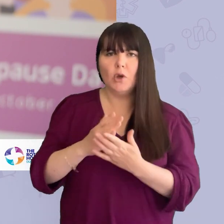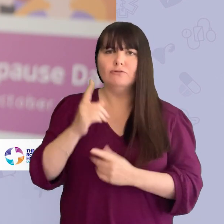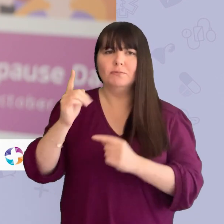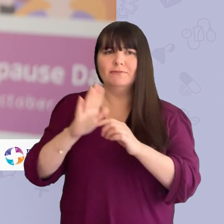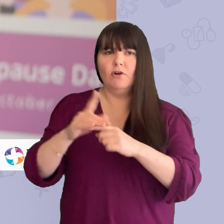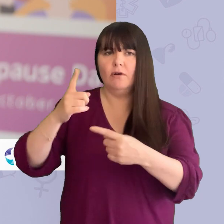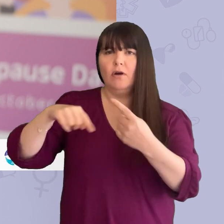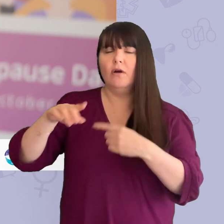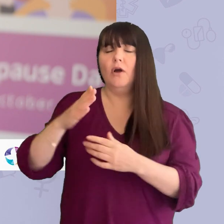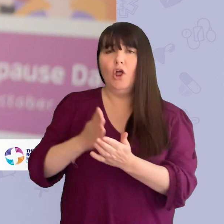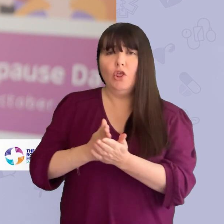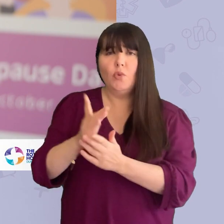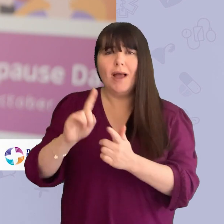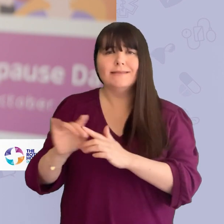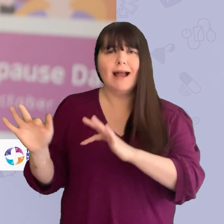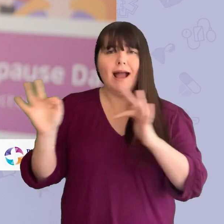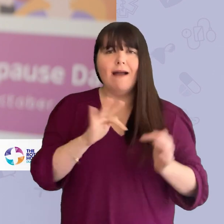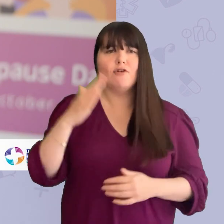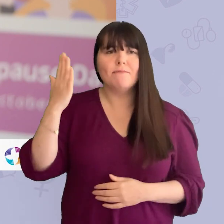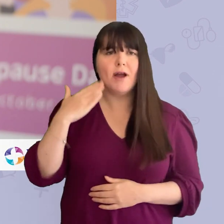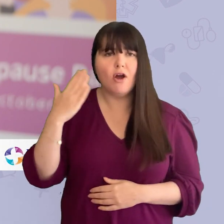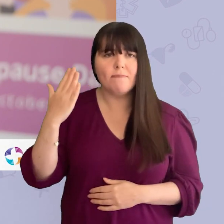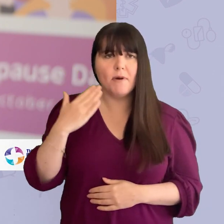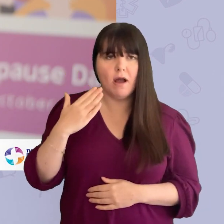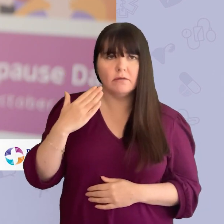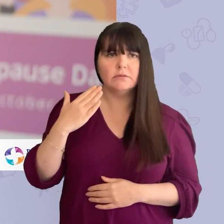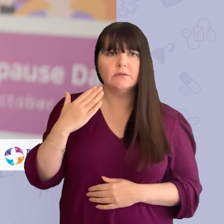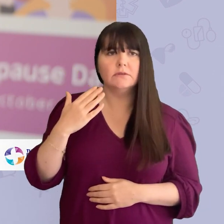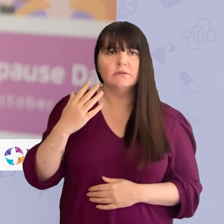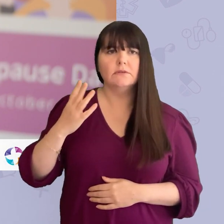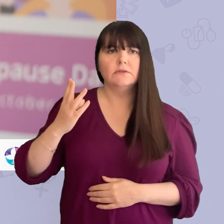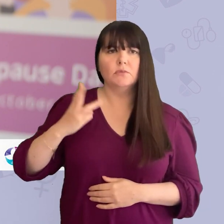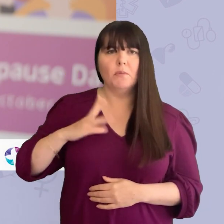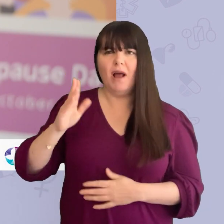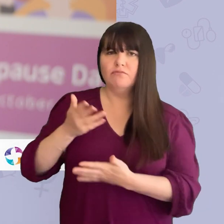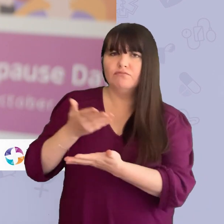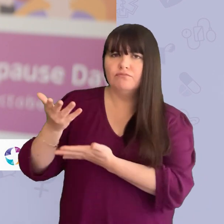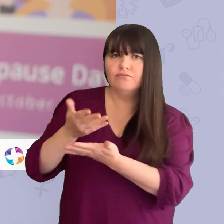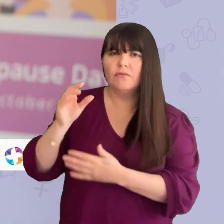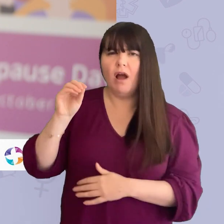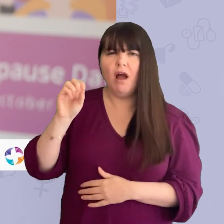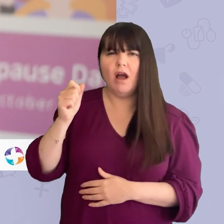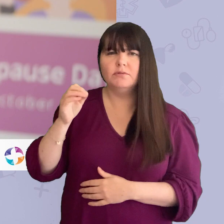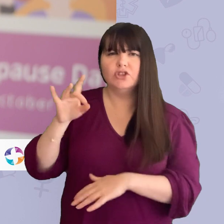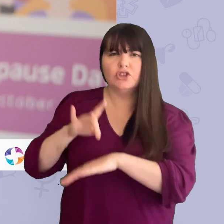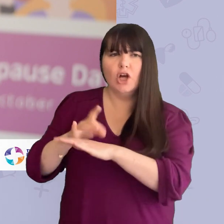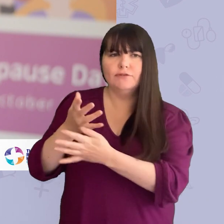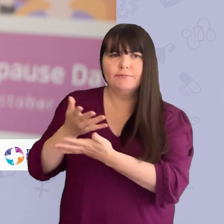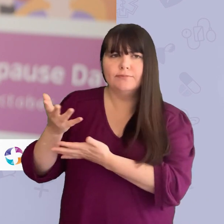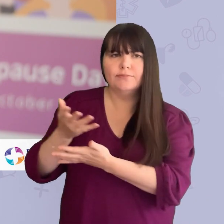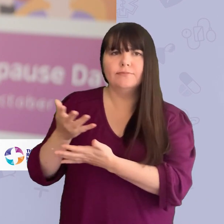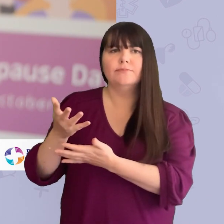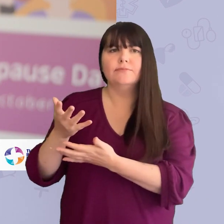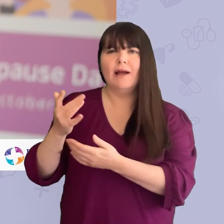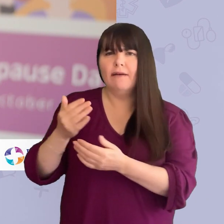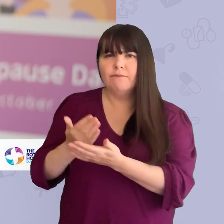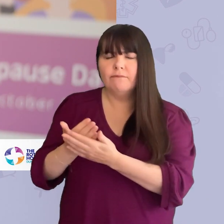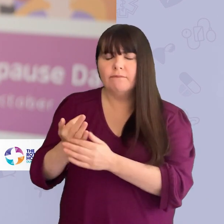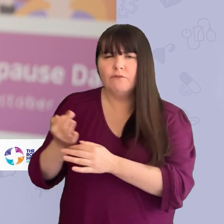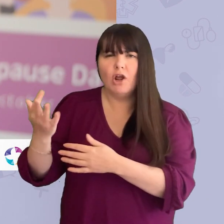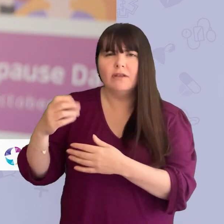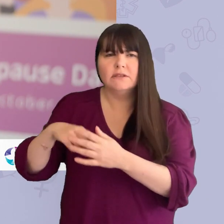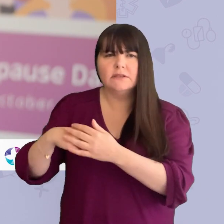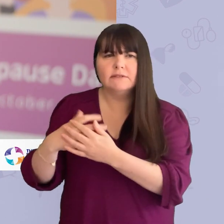or postmenopausal women. And you can counteract the osteoporosis or prevent further development of it by taking calcium and